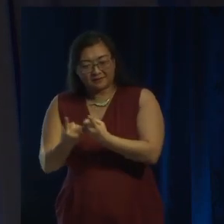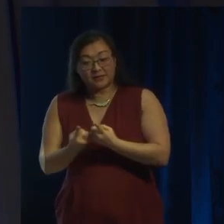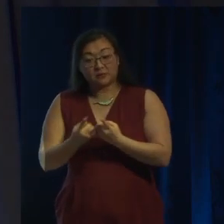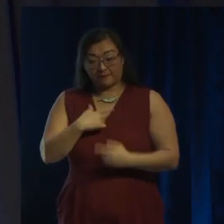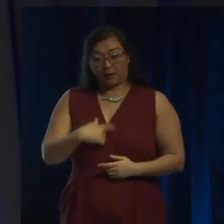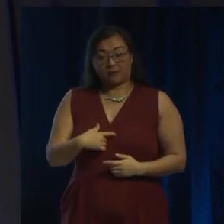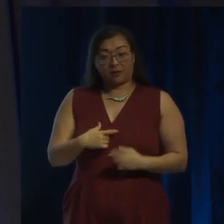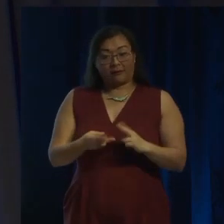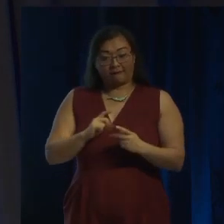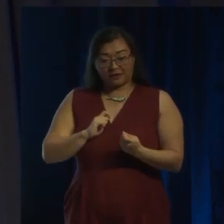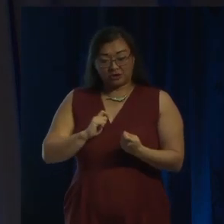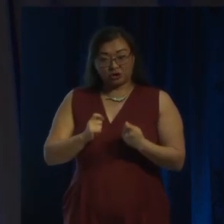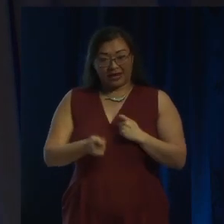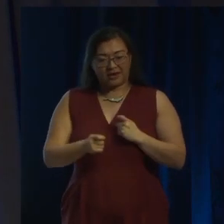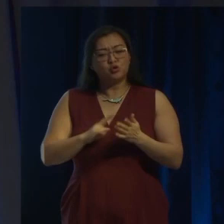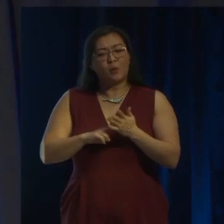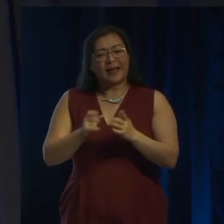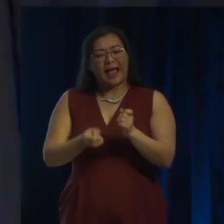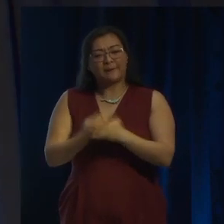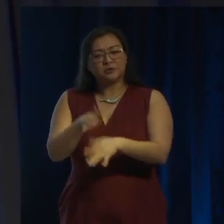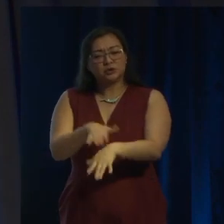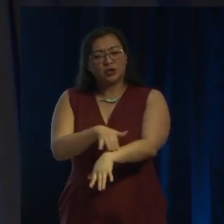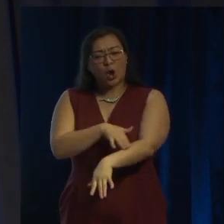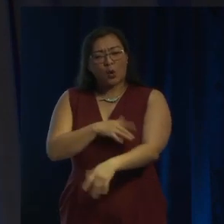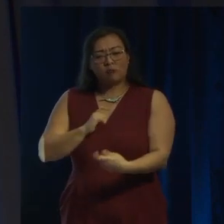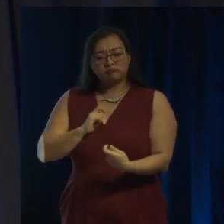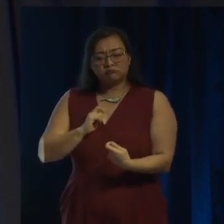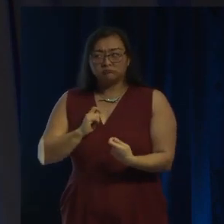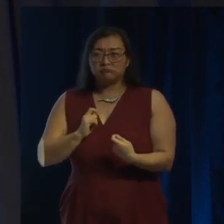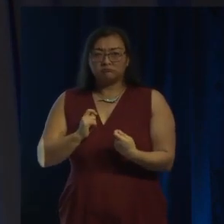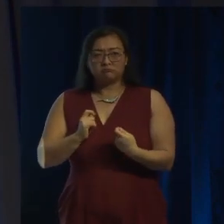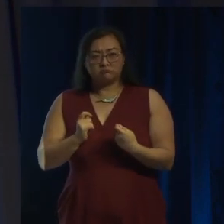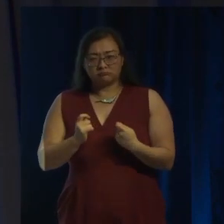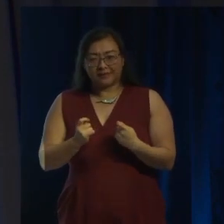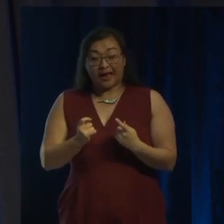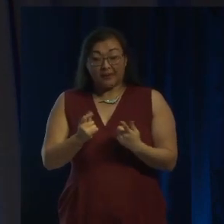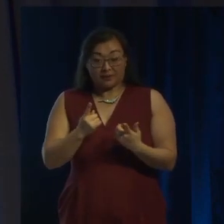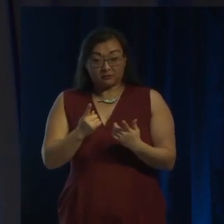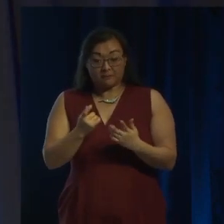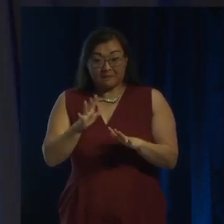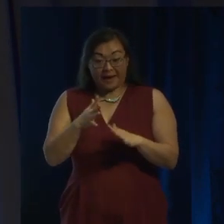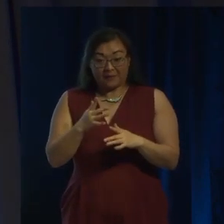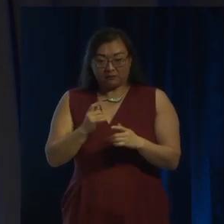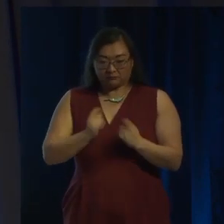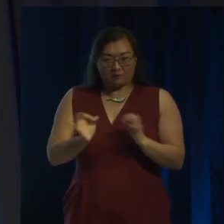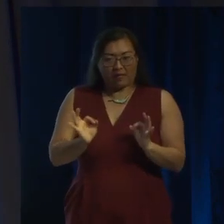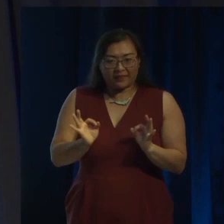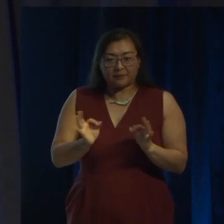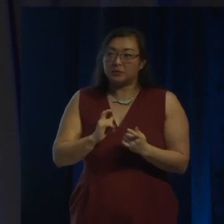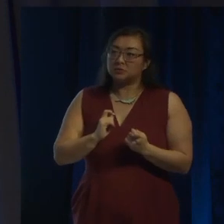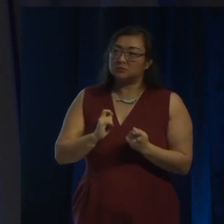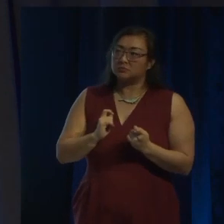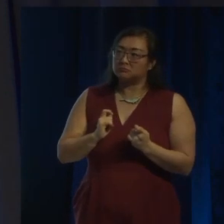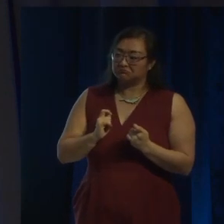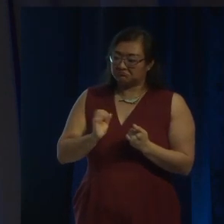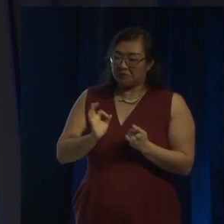very gradually. It's even debatable if people change at all. But fitting this change into a